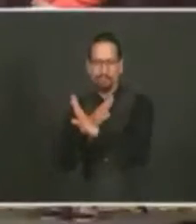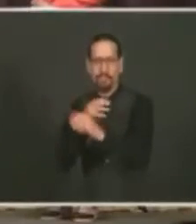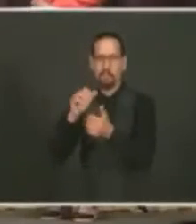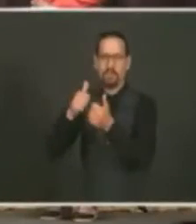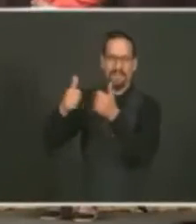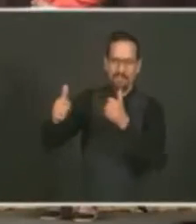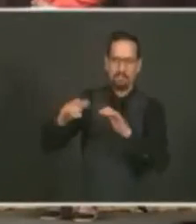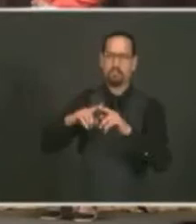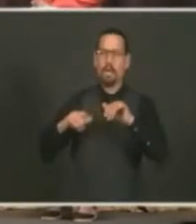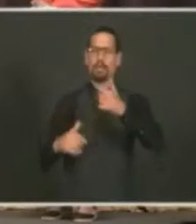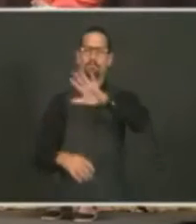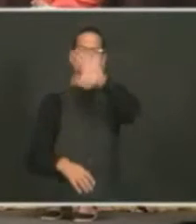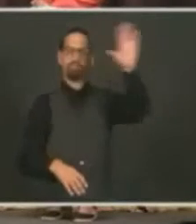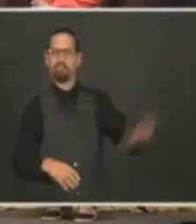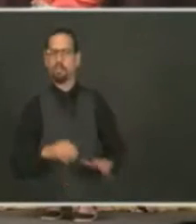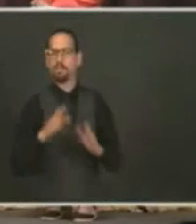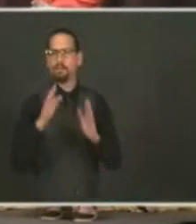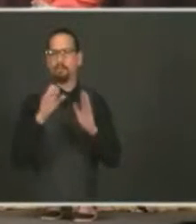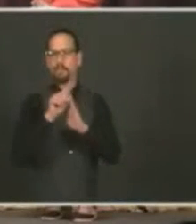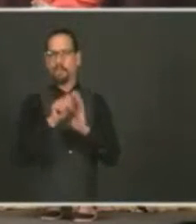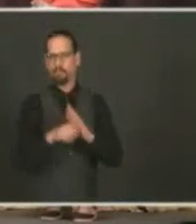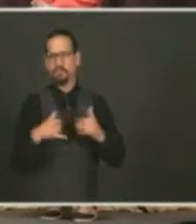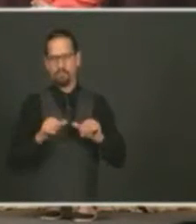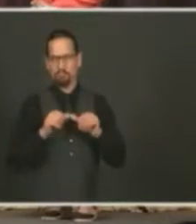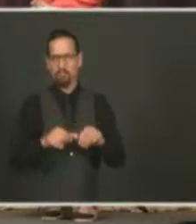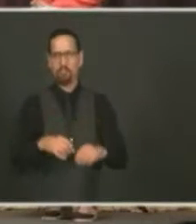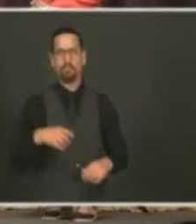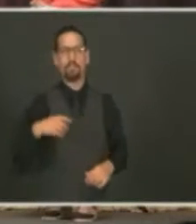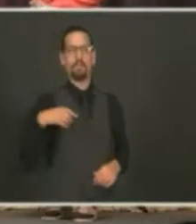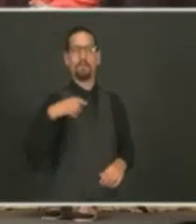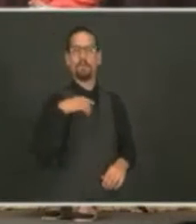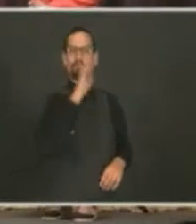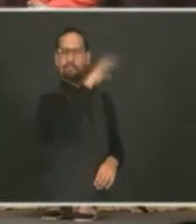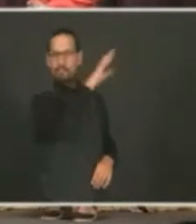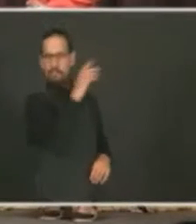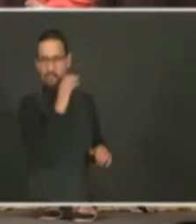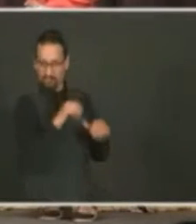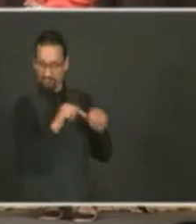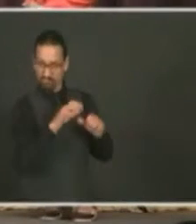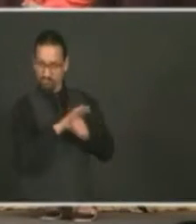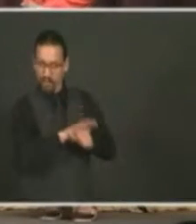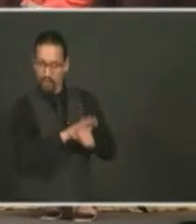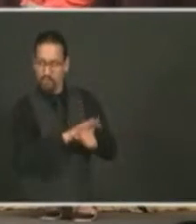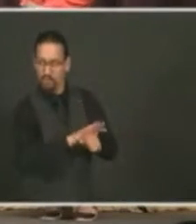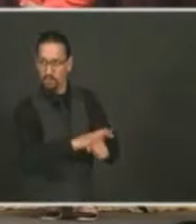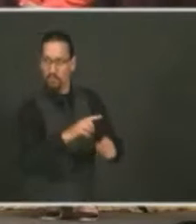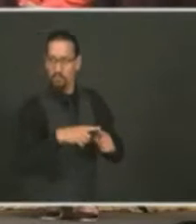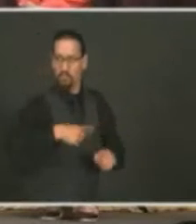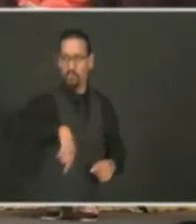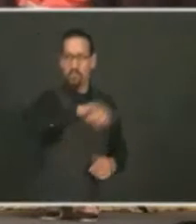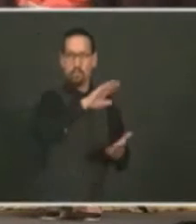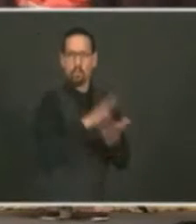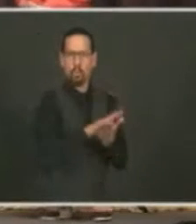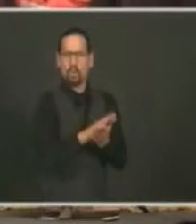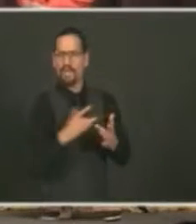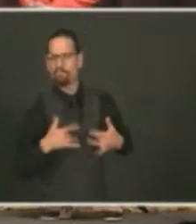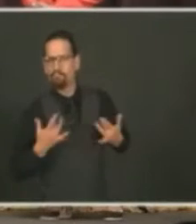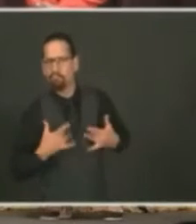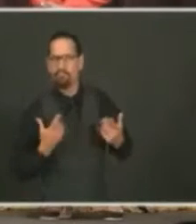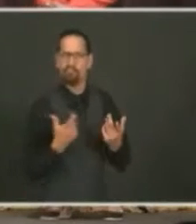Do you expect to put more pressure on some of those that do not, seeing as though you kind of set that as more of hard and fast time to